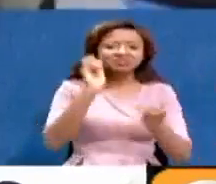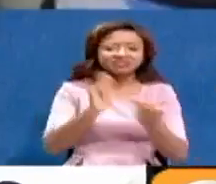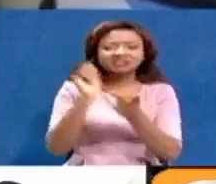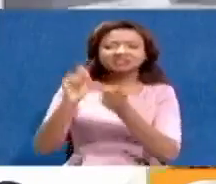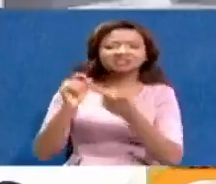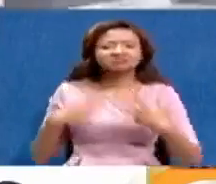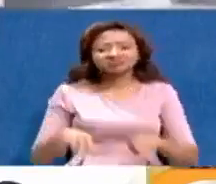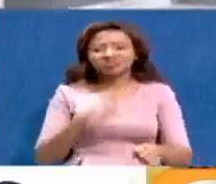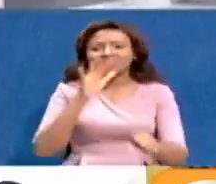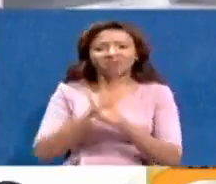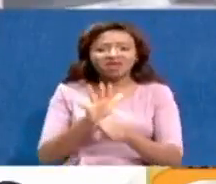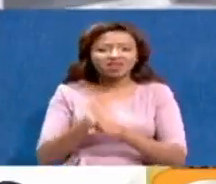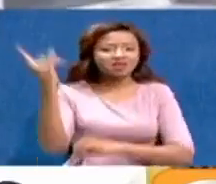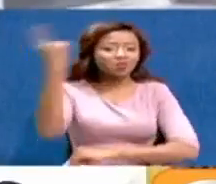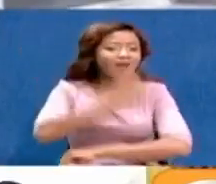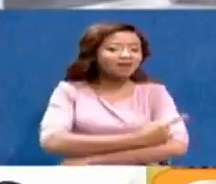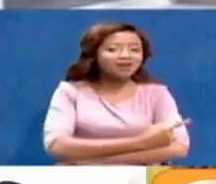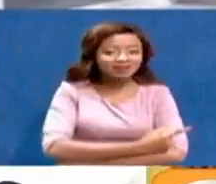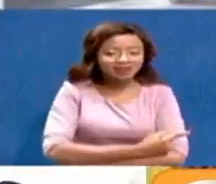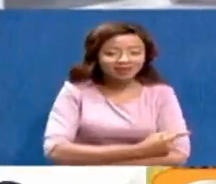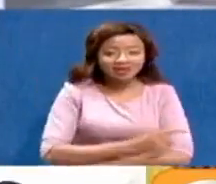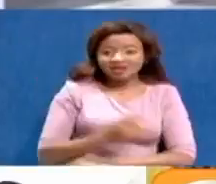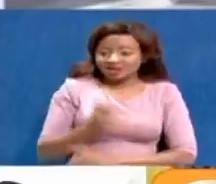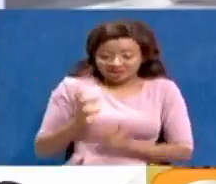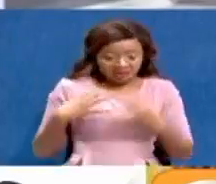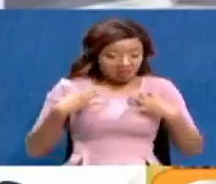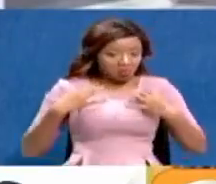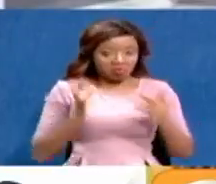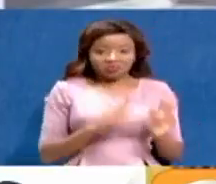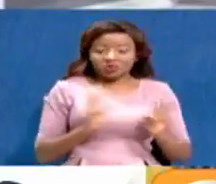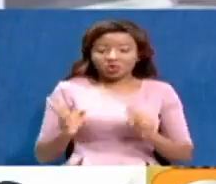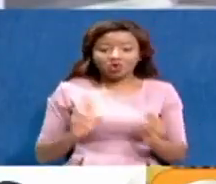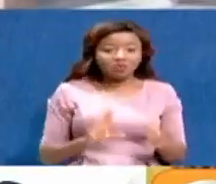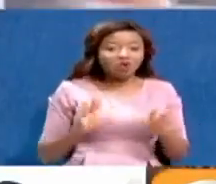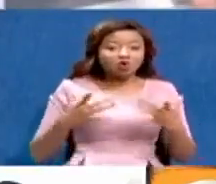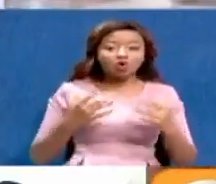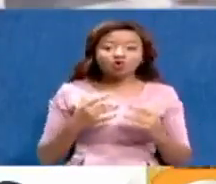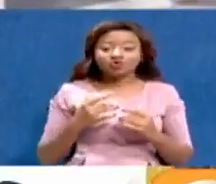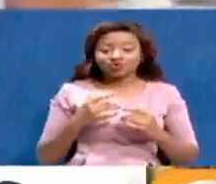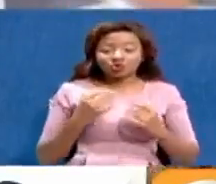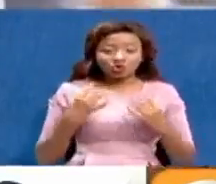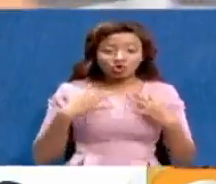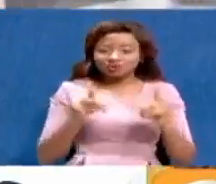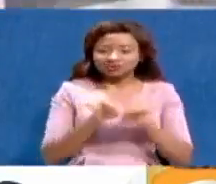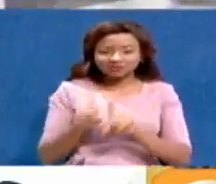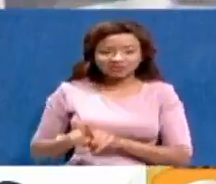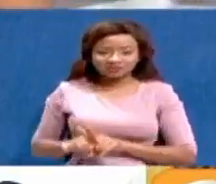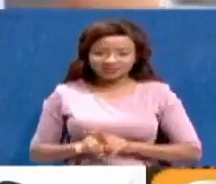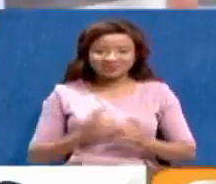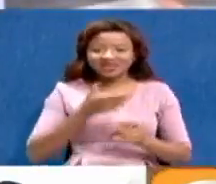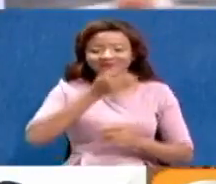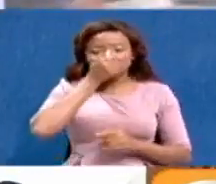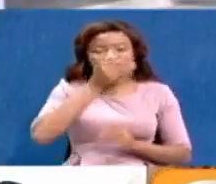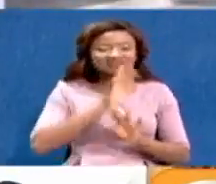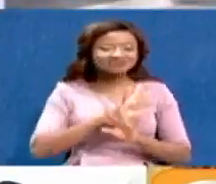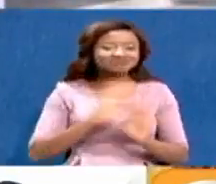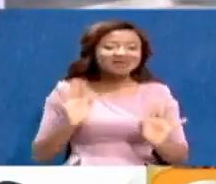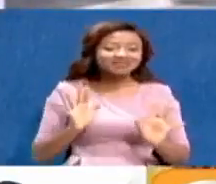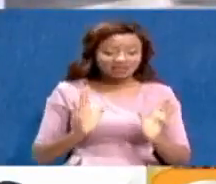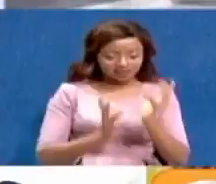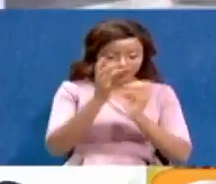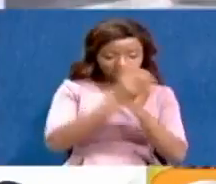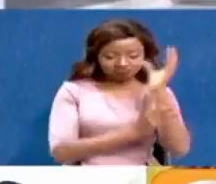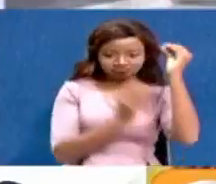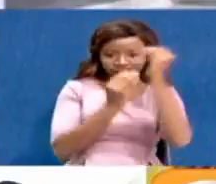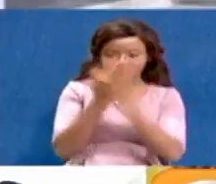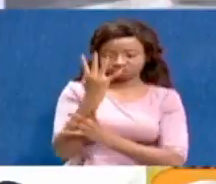per day. They'll just use their normal clothes, the scrubs or the uniforms, then they just protect themselves with the mask and the goggles, and